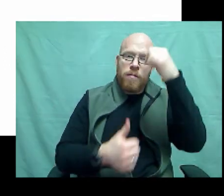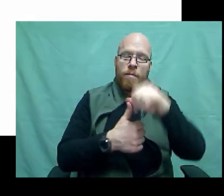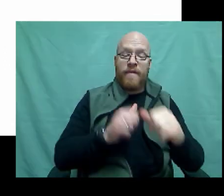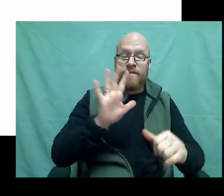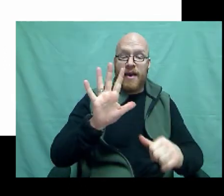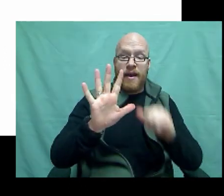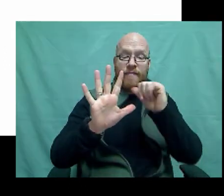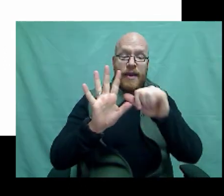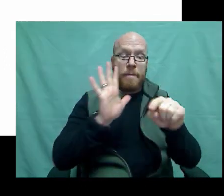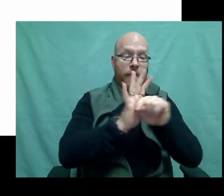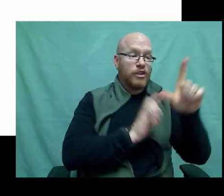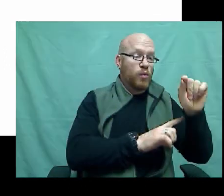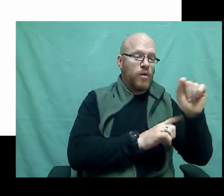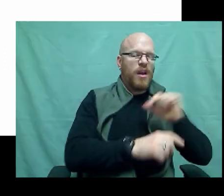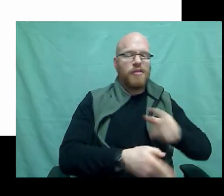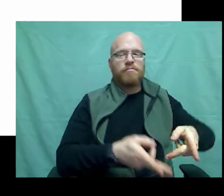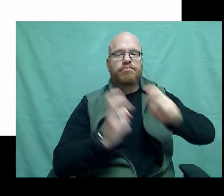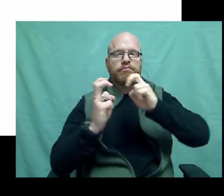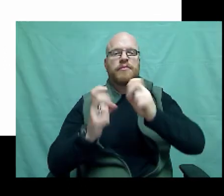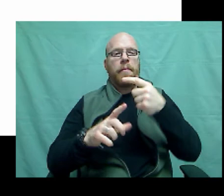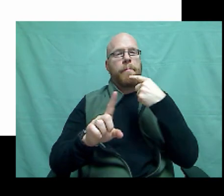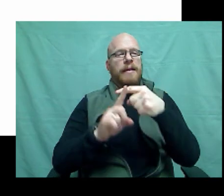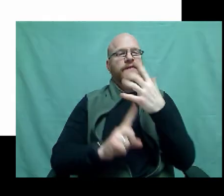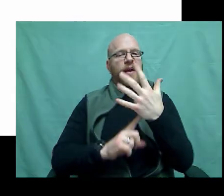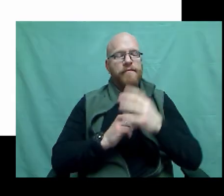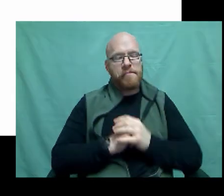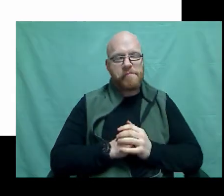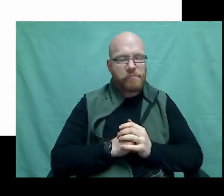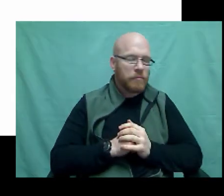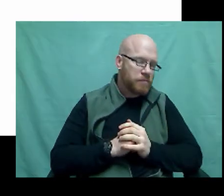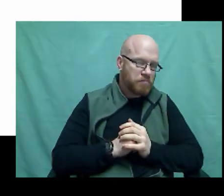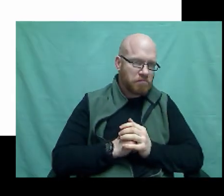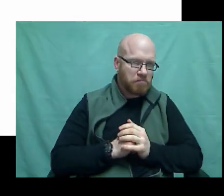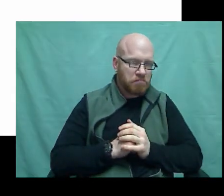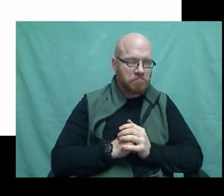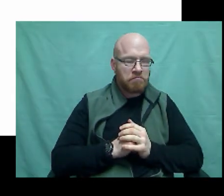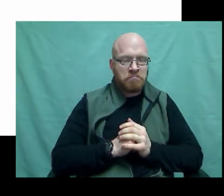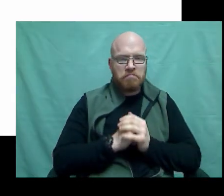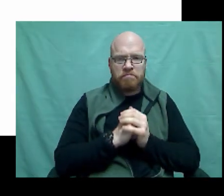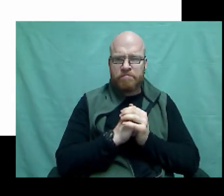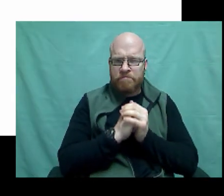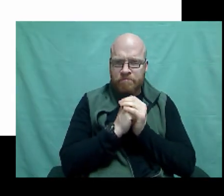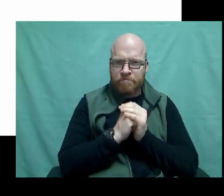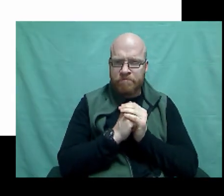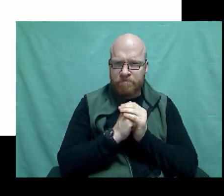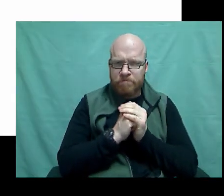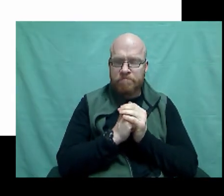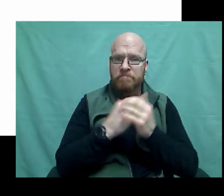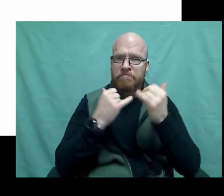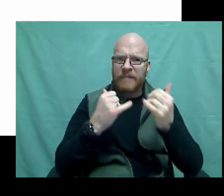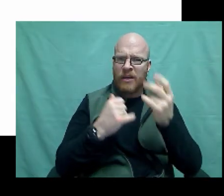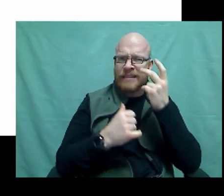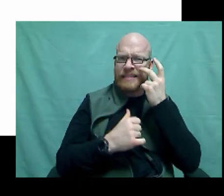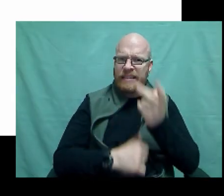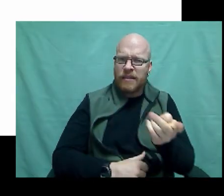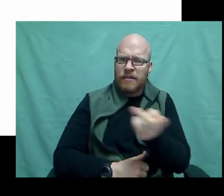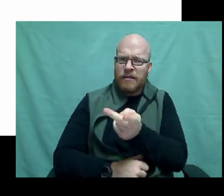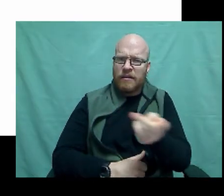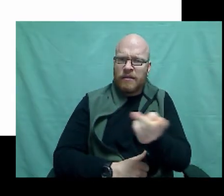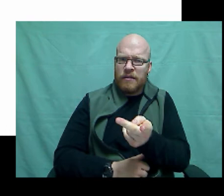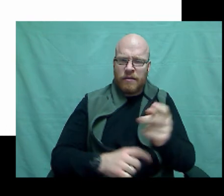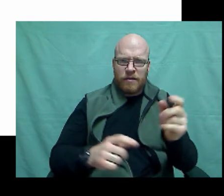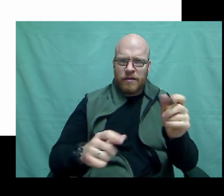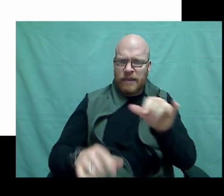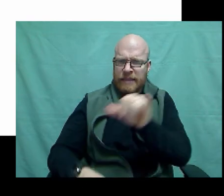well, remember with 5a minus 20, I pull out a positive 5.